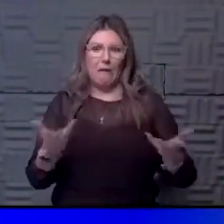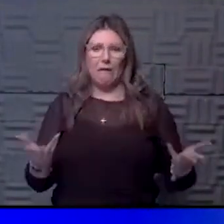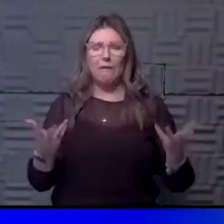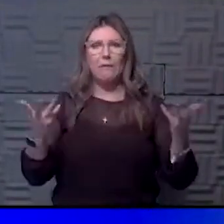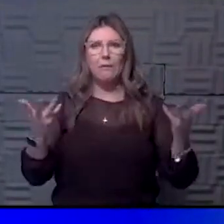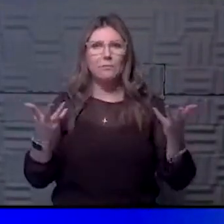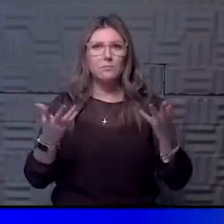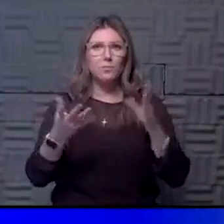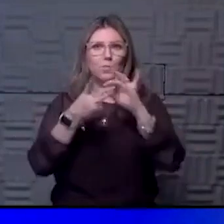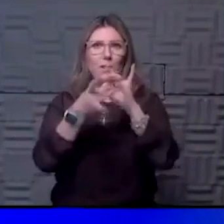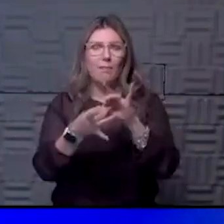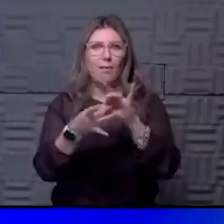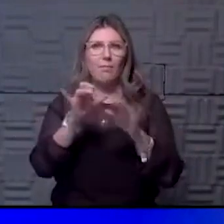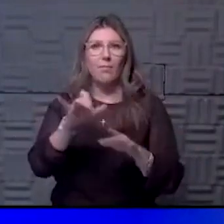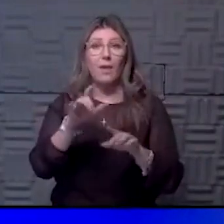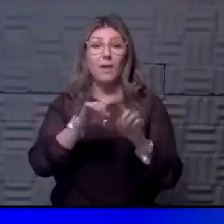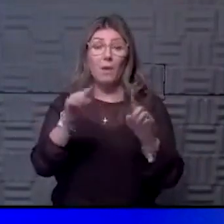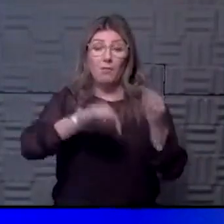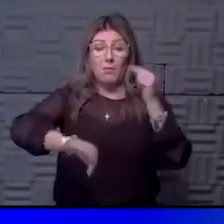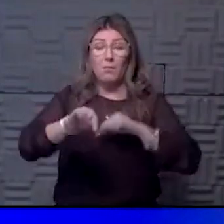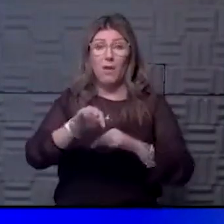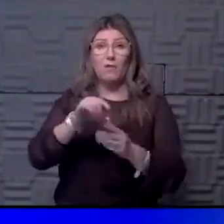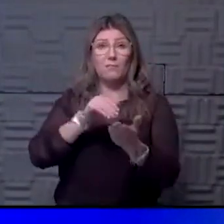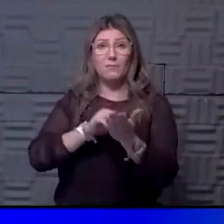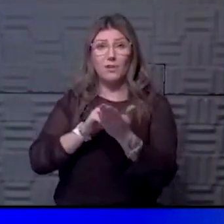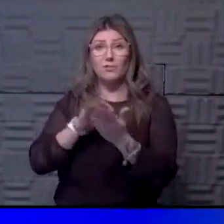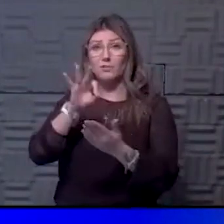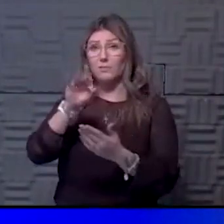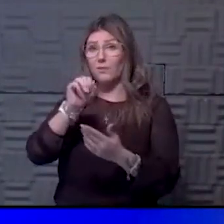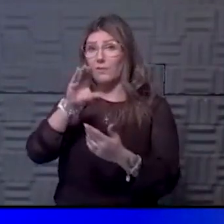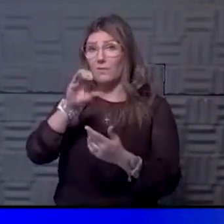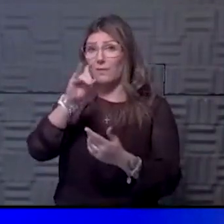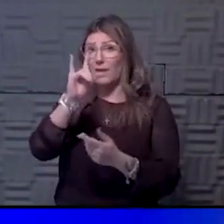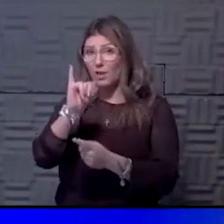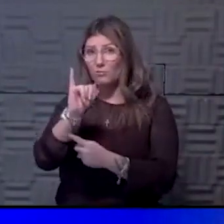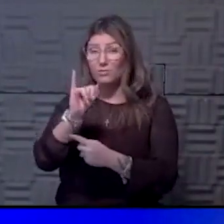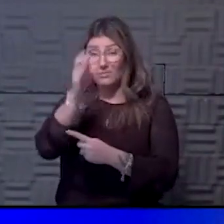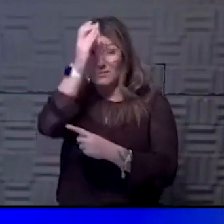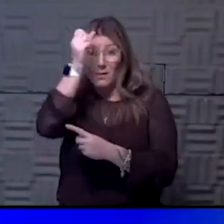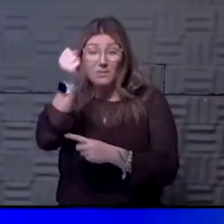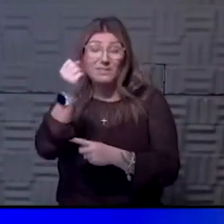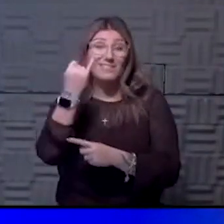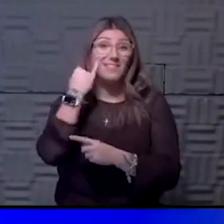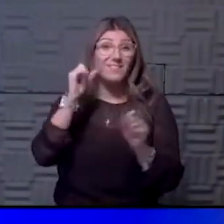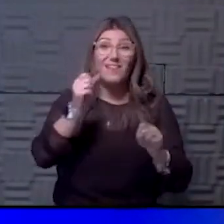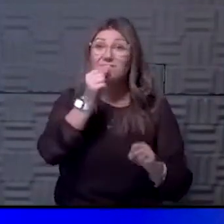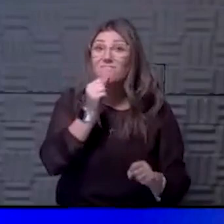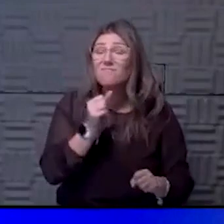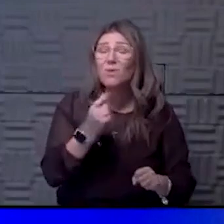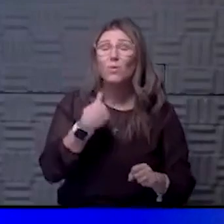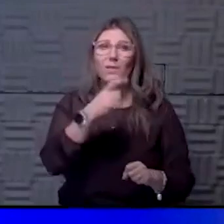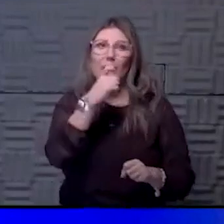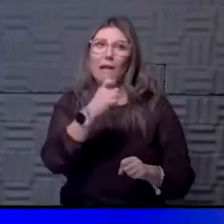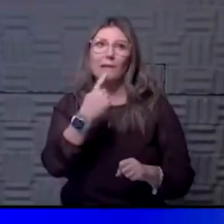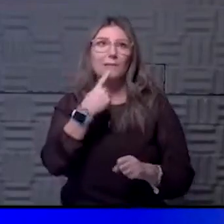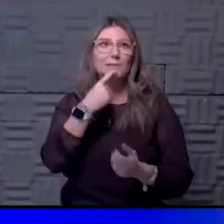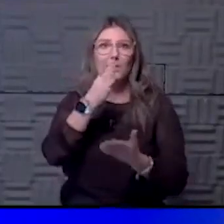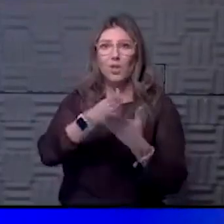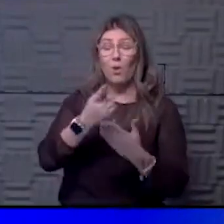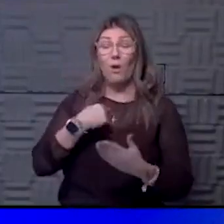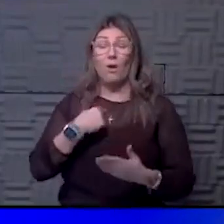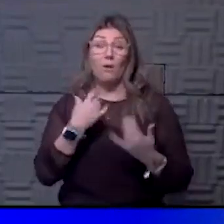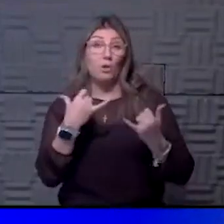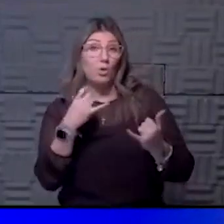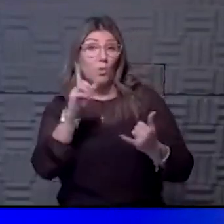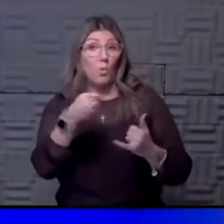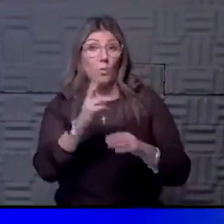Now, again, to go back to Dr. Fauci's words, it probably is common sense. If you can tolerate it, we're certainly not going to discourage it. I'm currently only